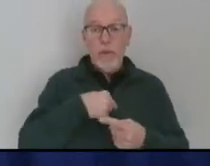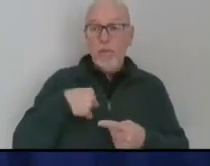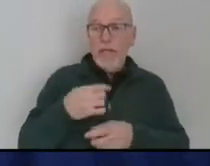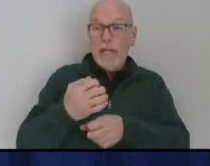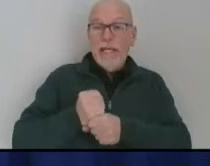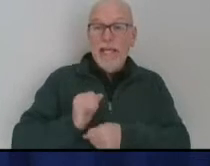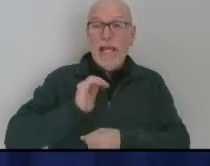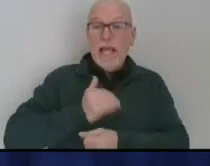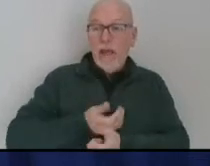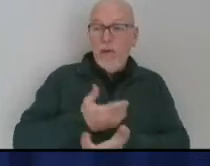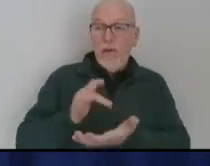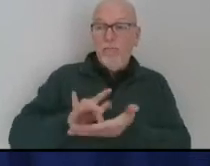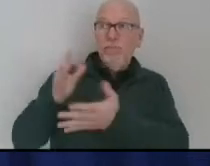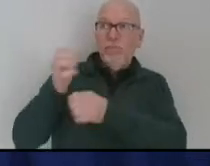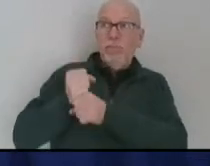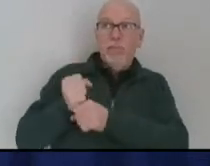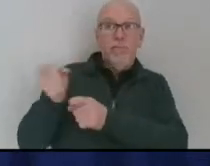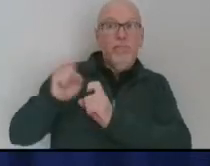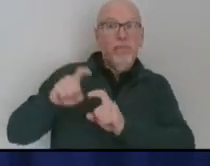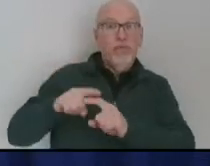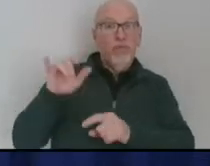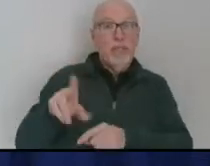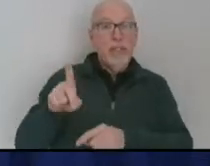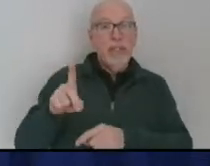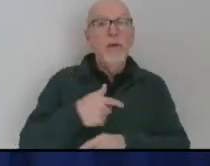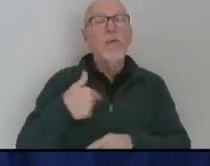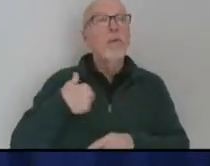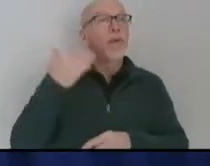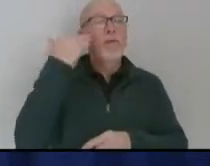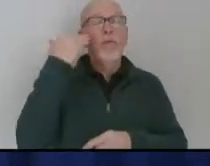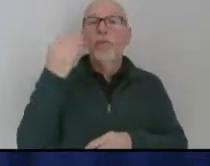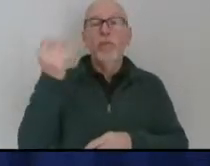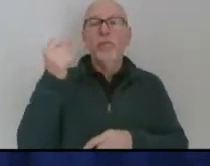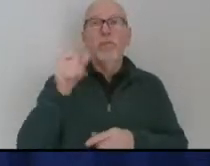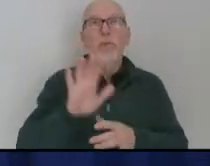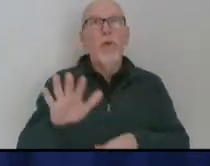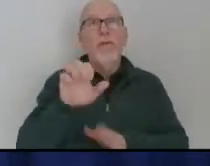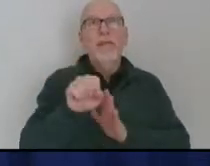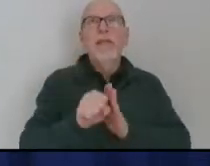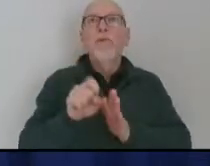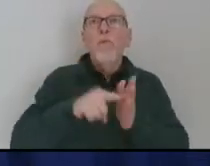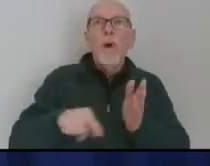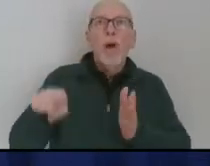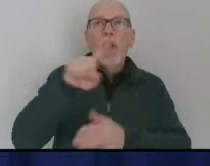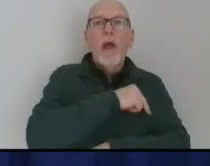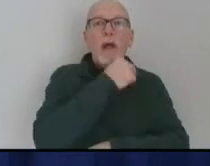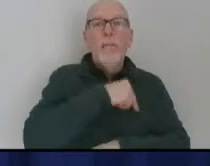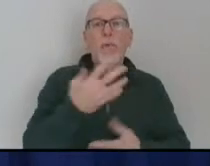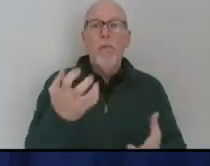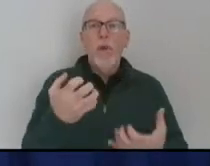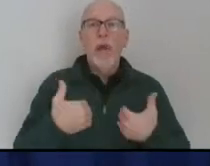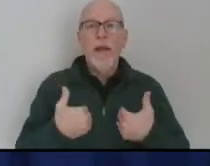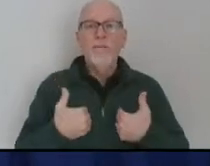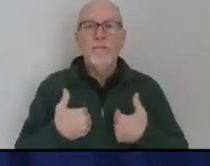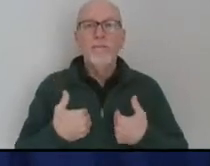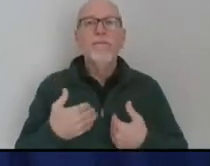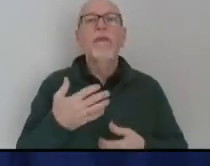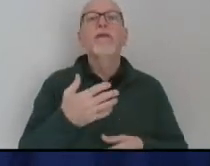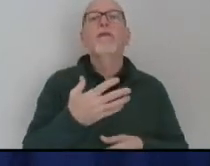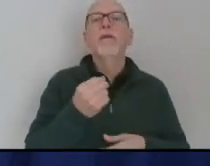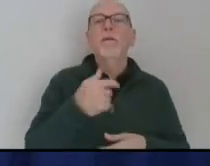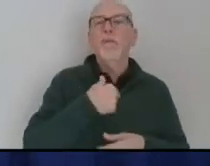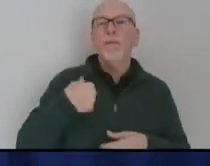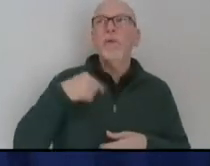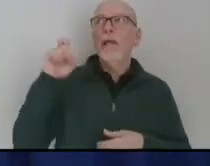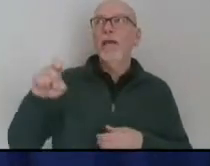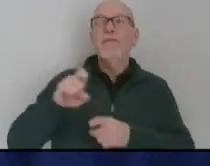that are allocated to the state of Indiana, we know from across the state what every hospital system would like to have, and we have to then